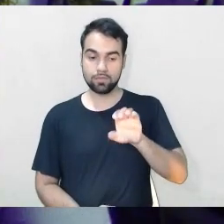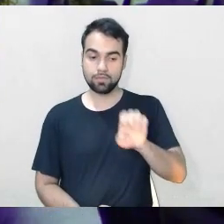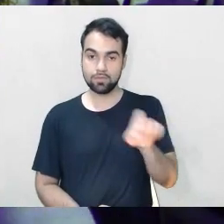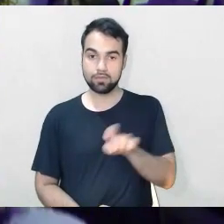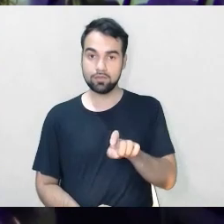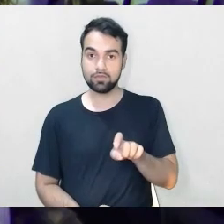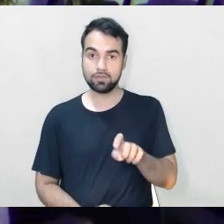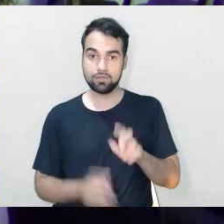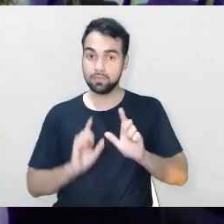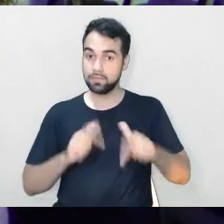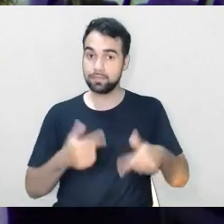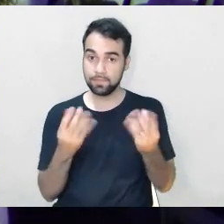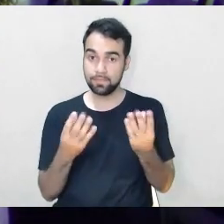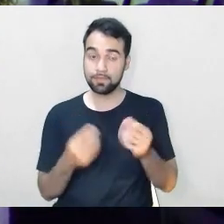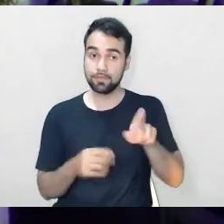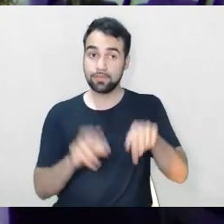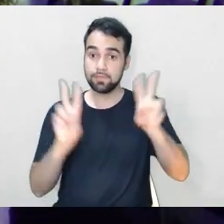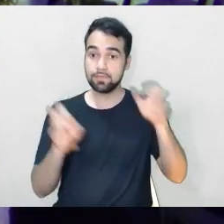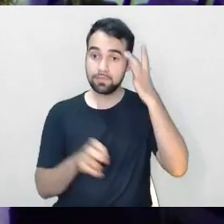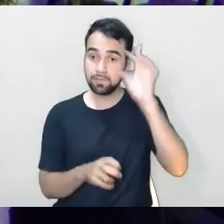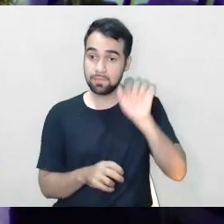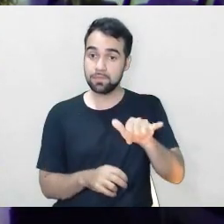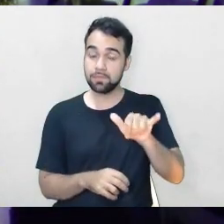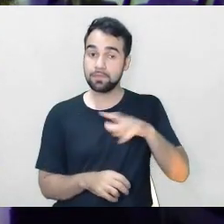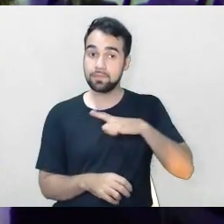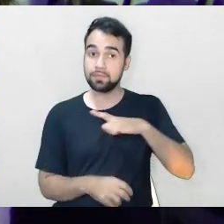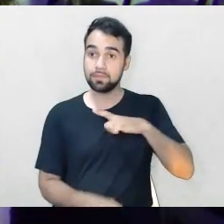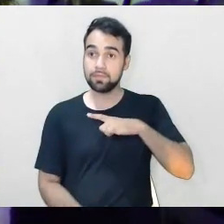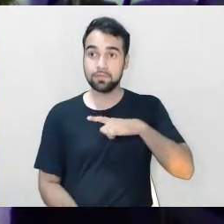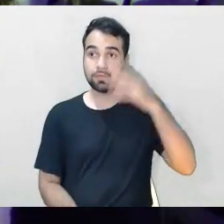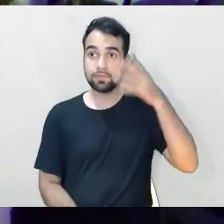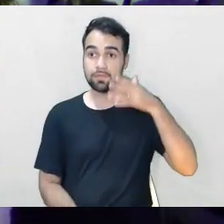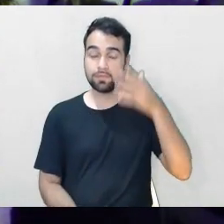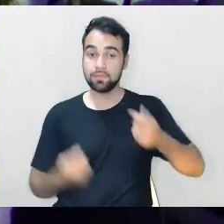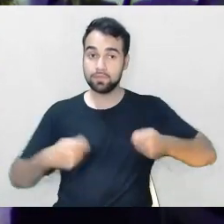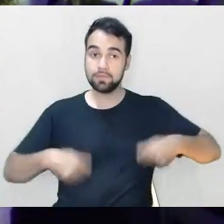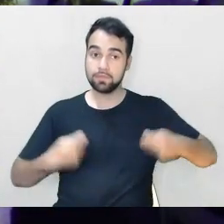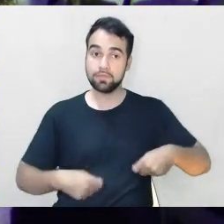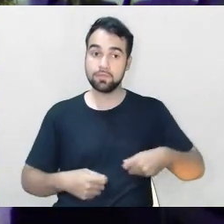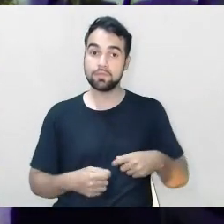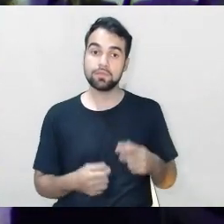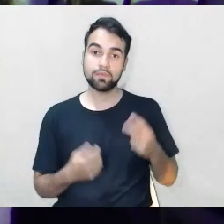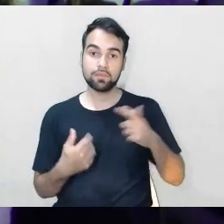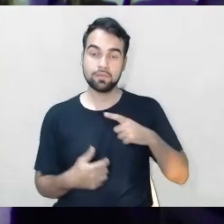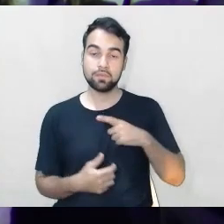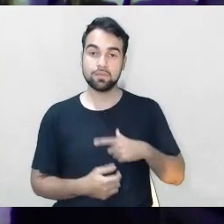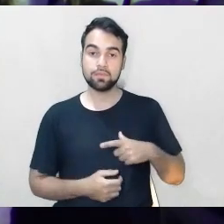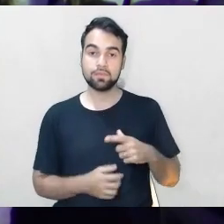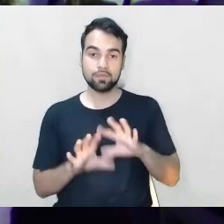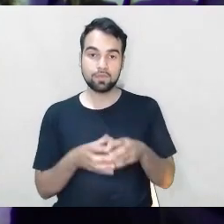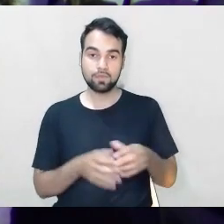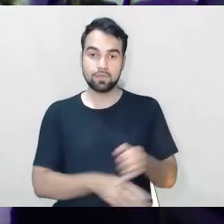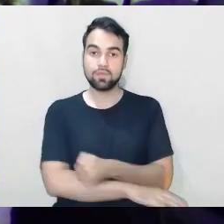has dedicated a lot to agentics experience. Even for the infrastructure,